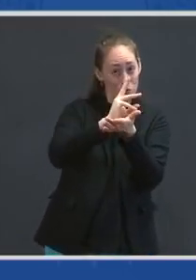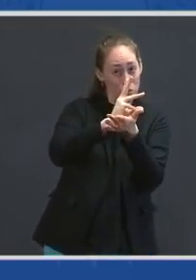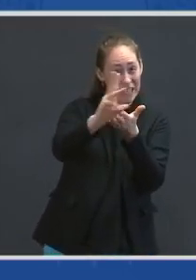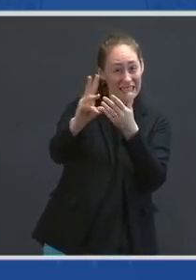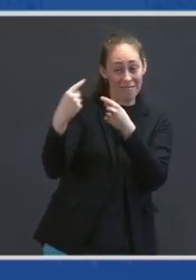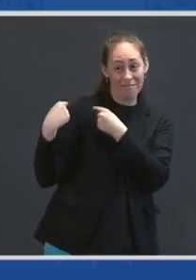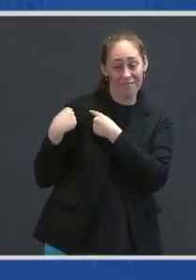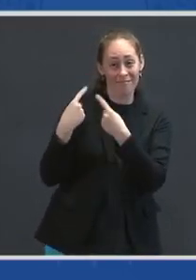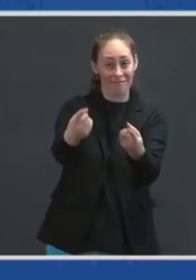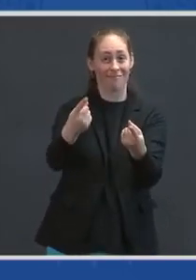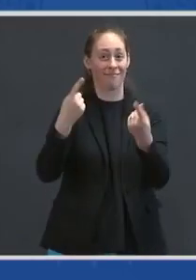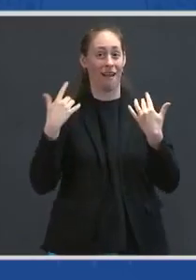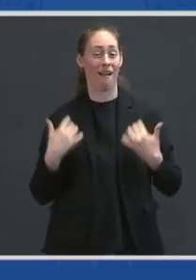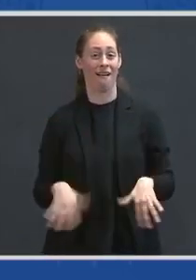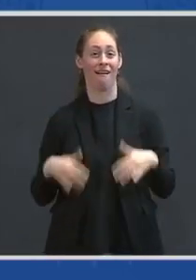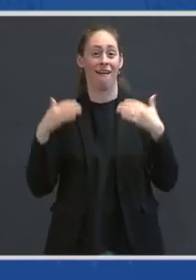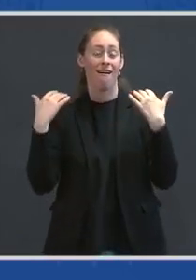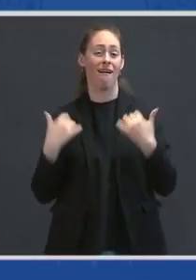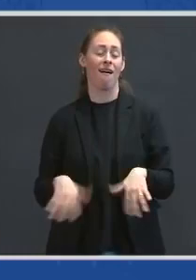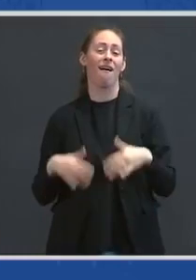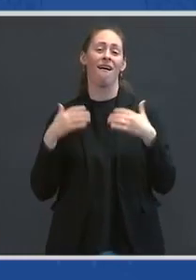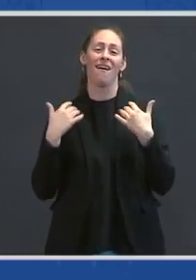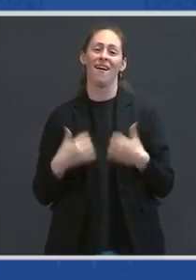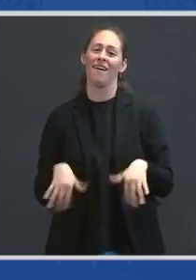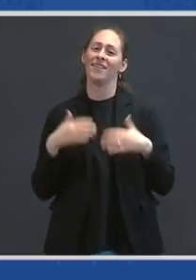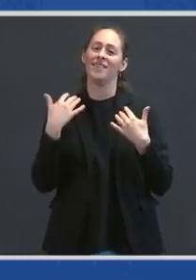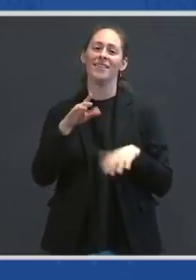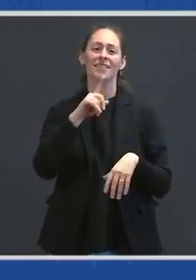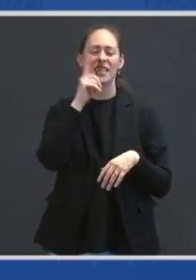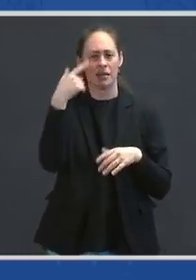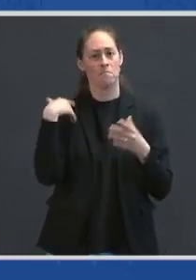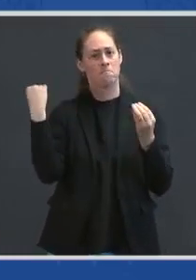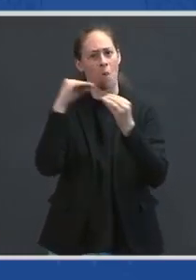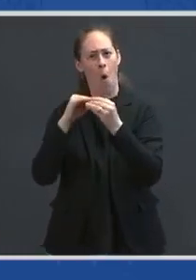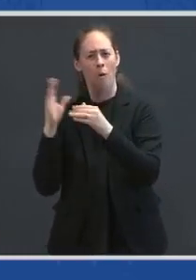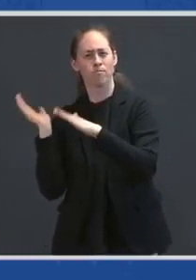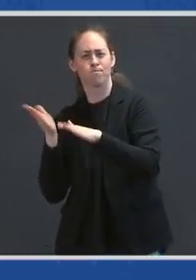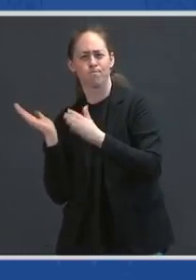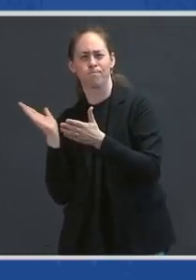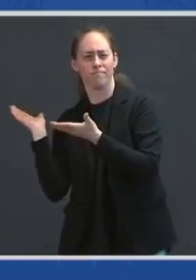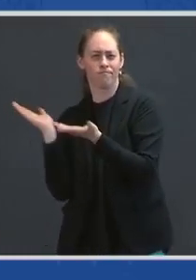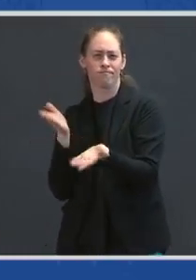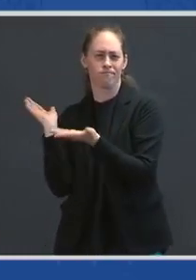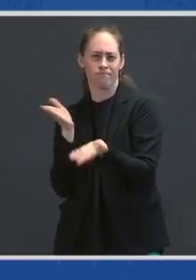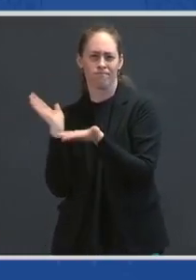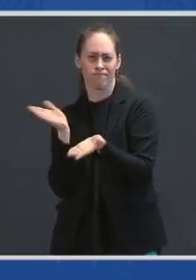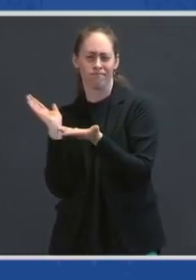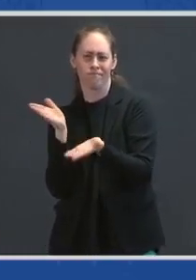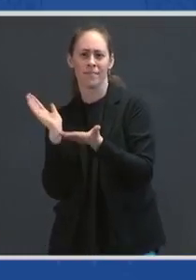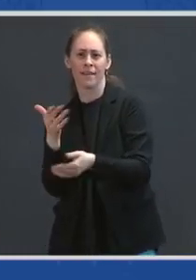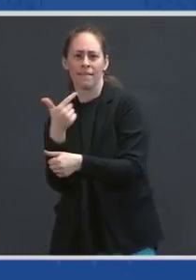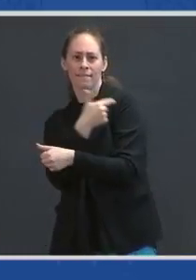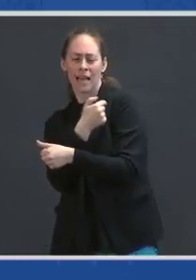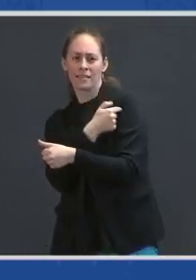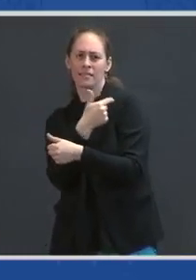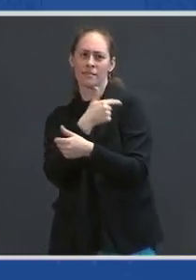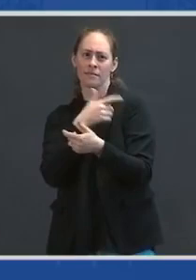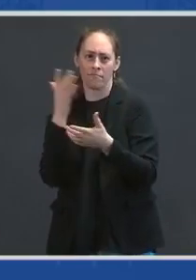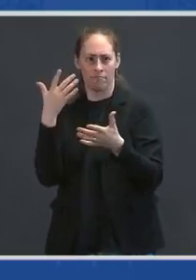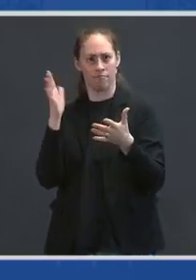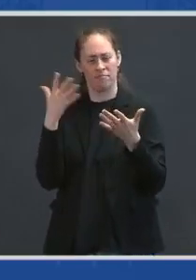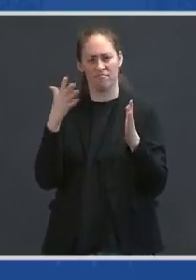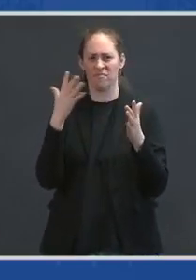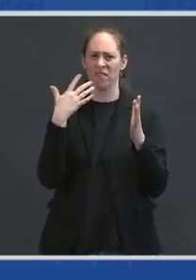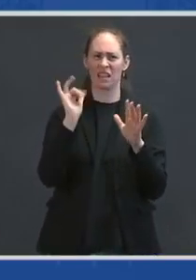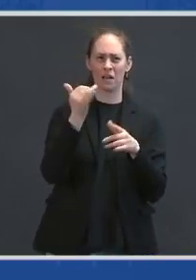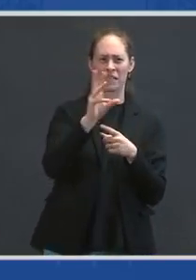We've increased vaccination distribution to states by 70%. Nearly 60% of people over the age